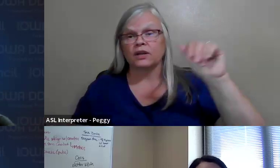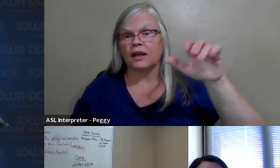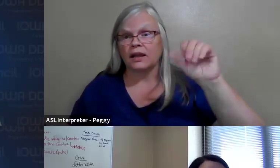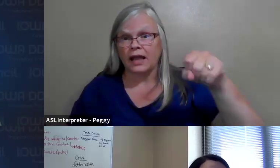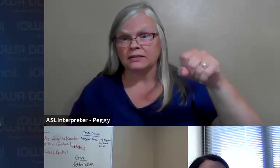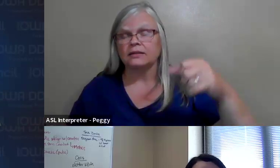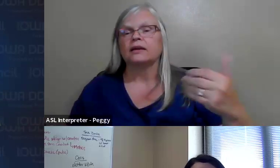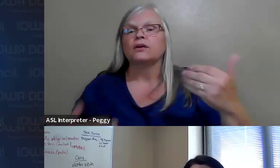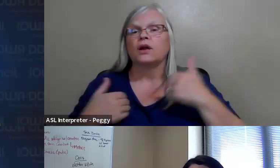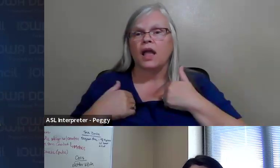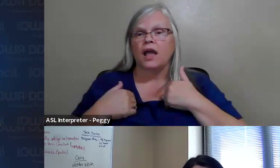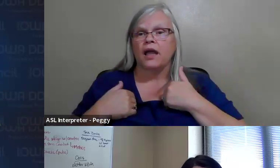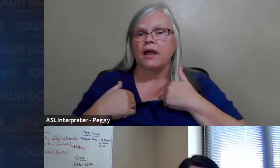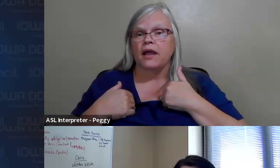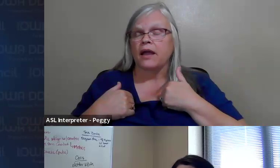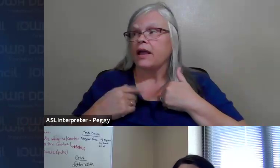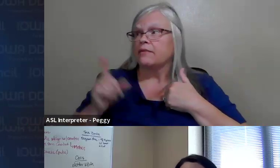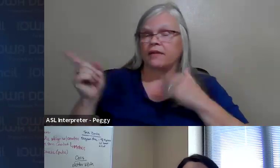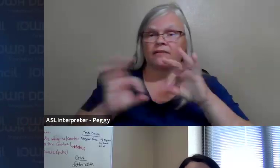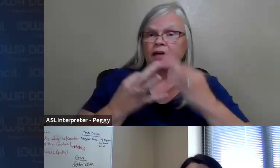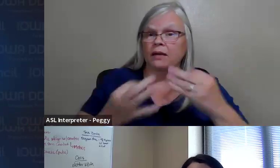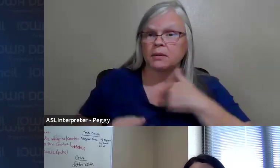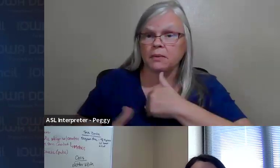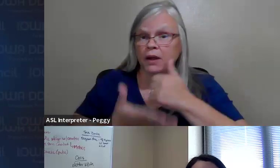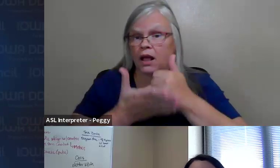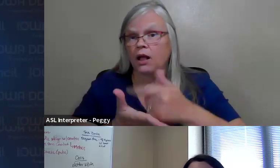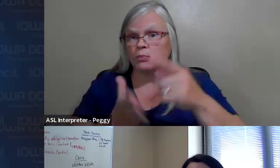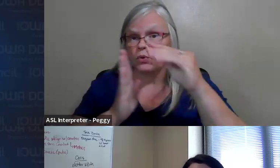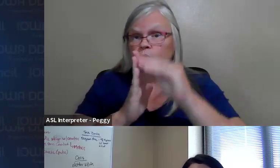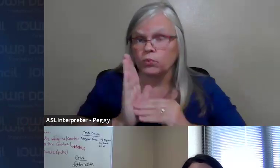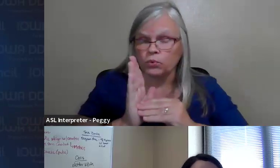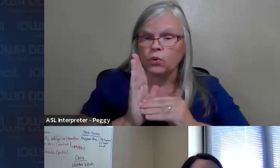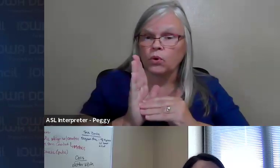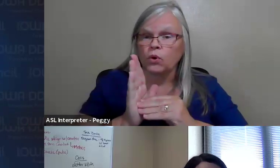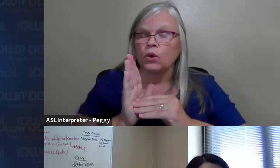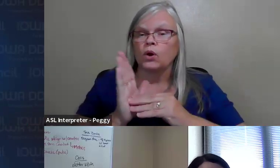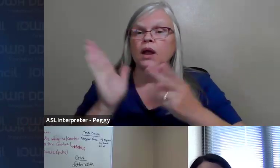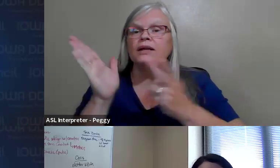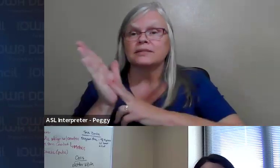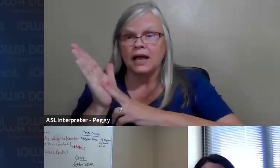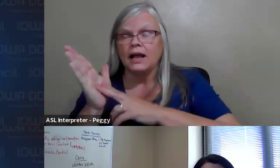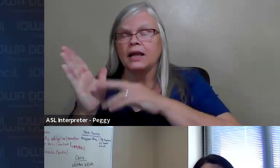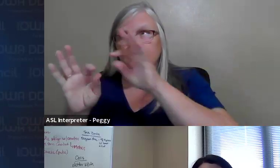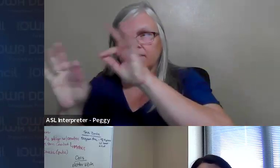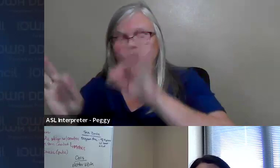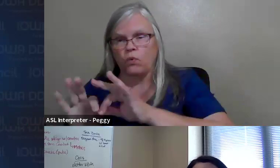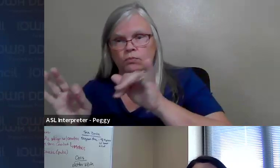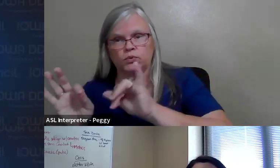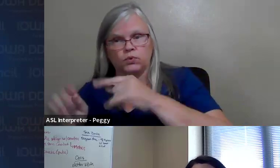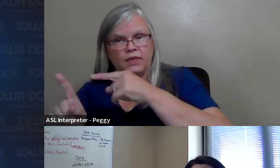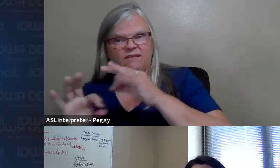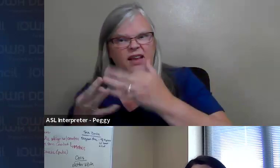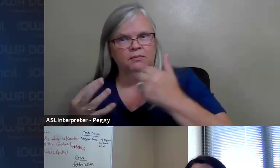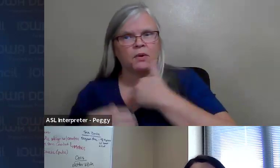you can have somebody that you brought with you help you fill out your ballot and they'll sign a form. Or there